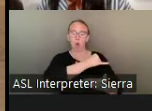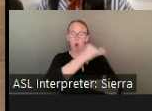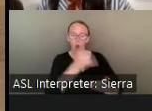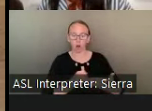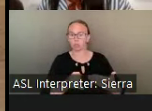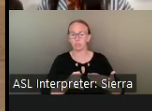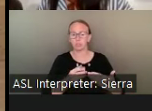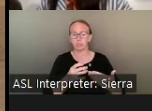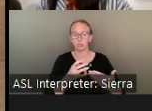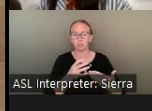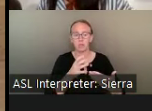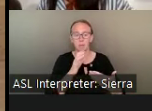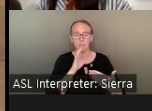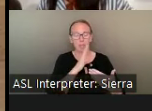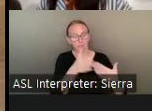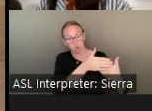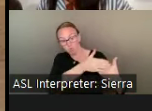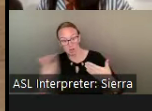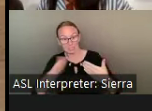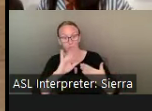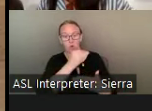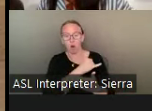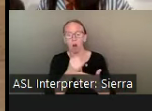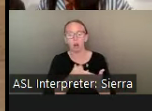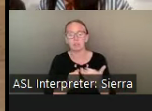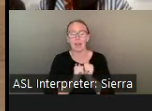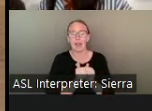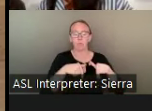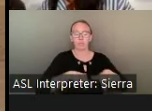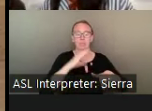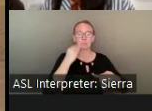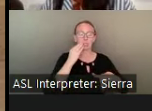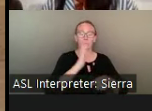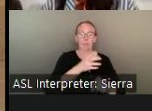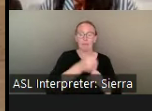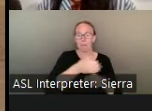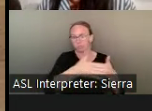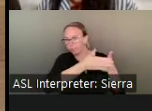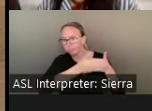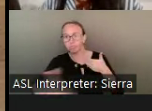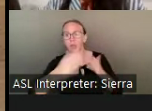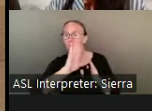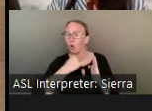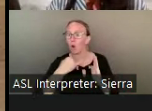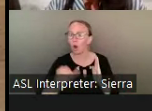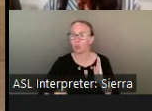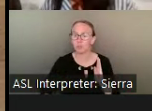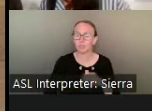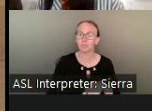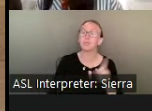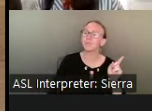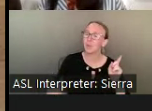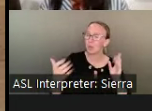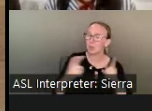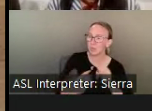lasting changes? I don't know if change is the right word. I think so. I think So to repeat it, so people